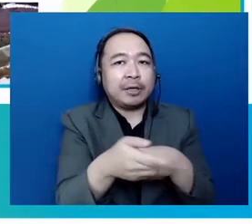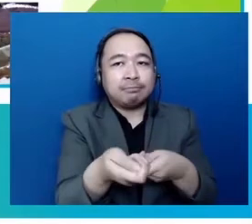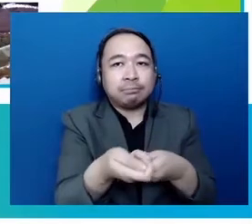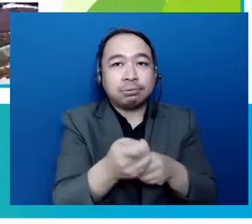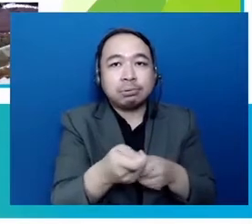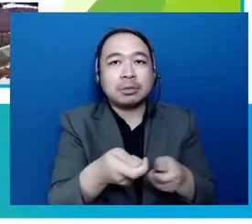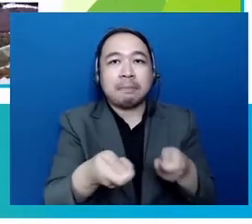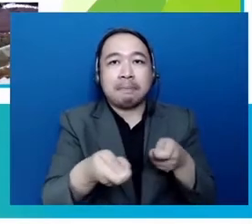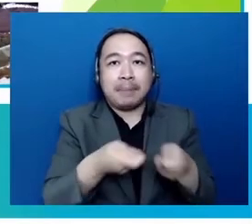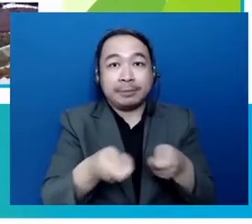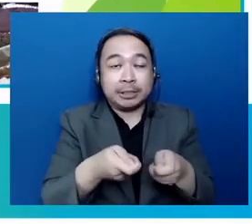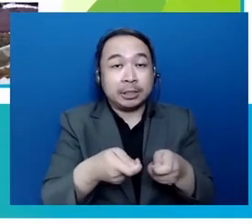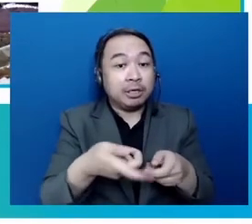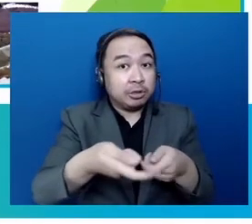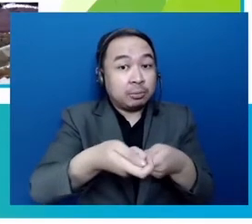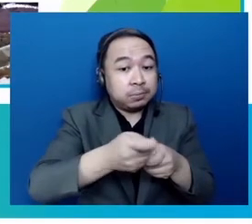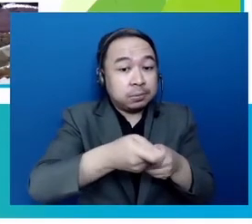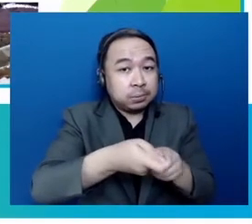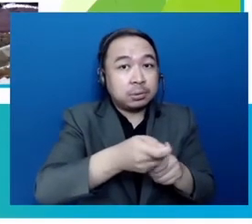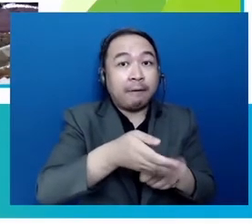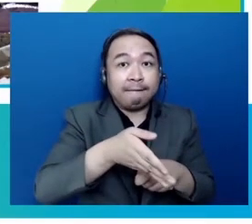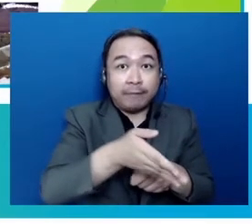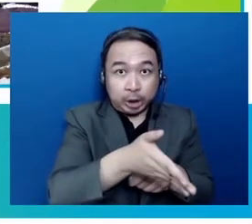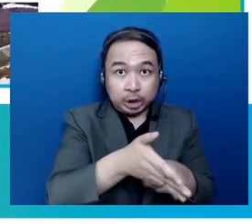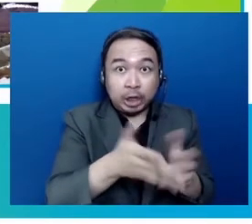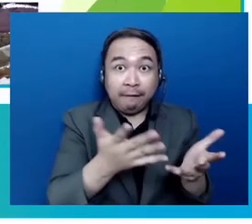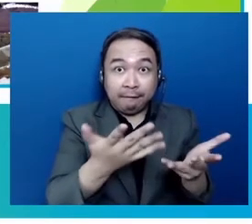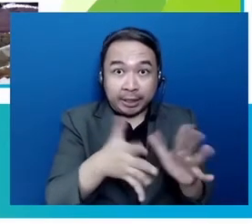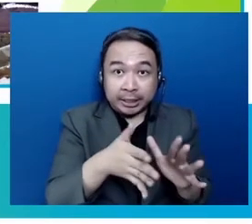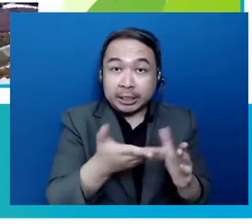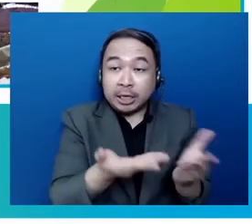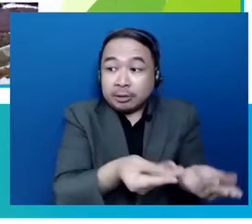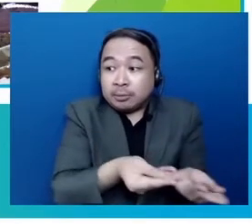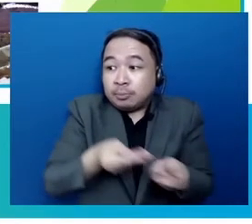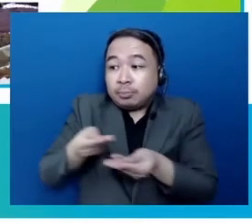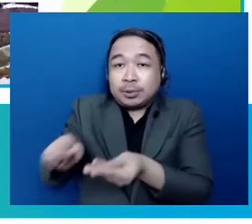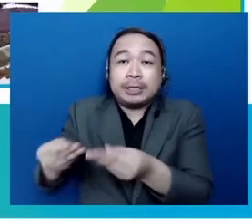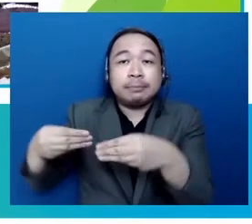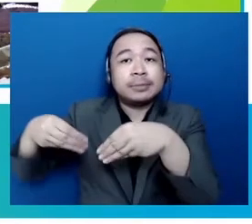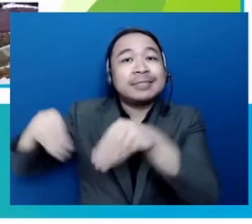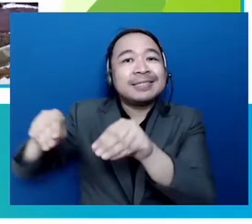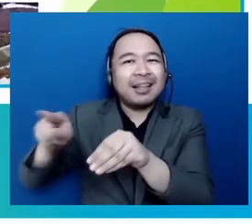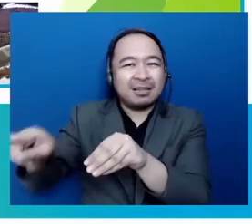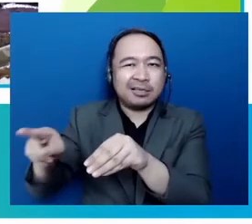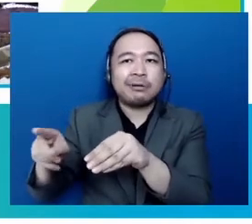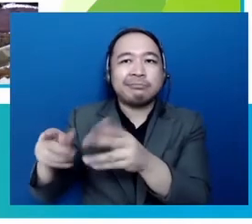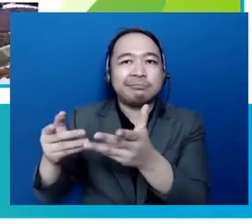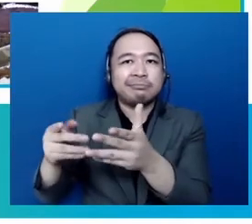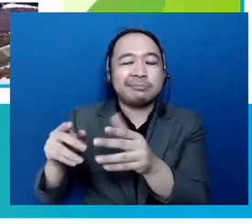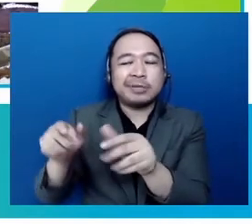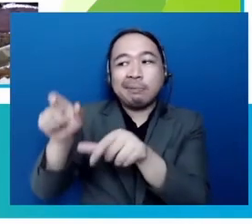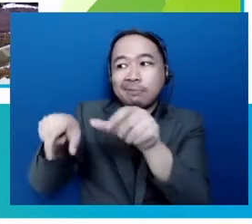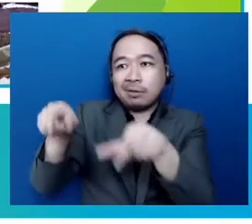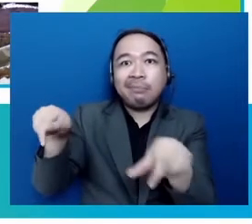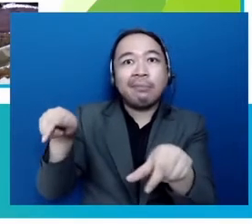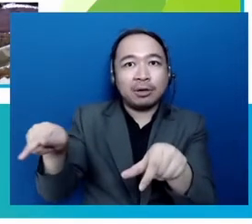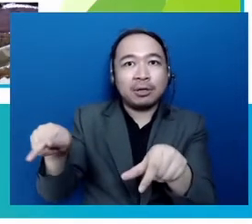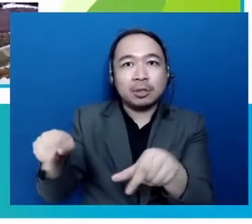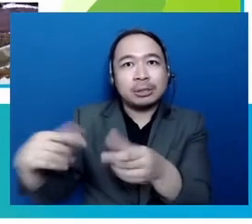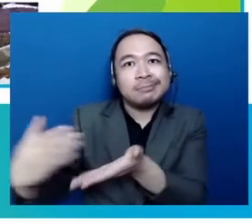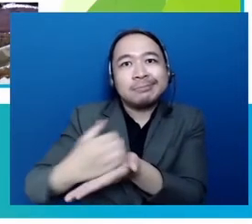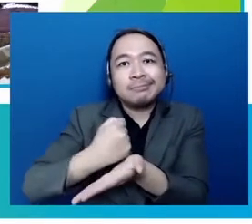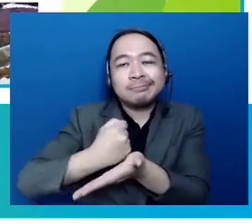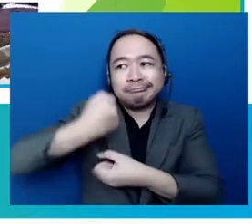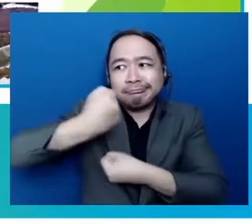sold primarily by the women in the local markets. Part of income gain from this is